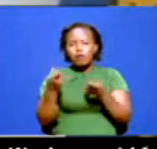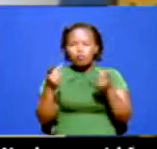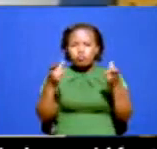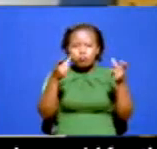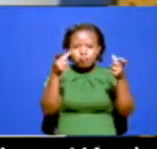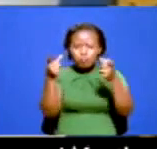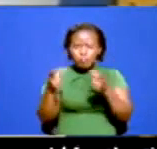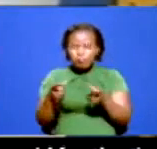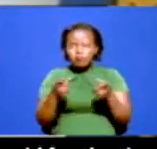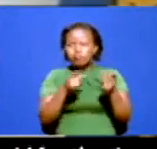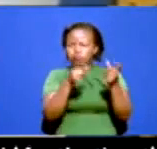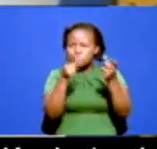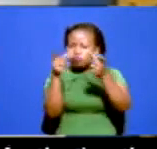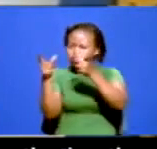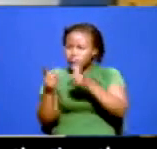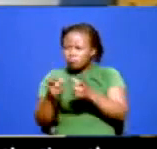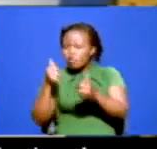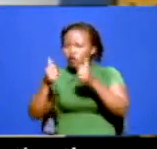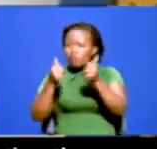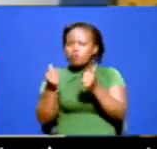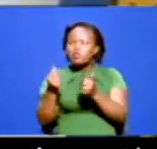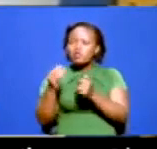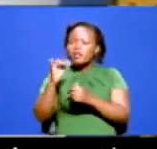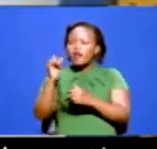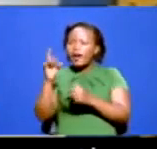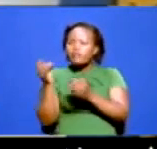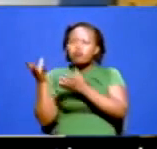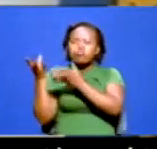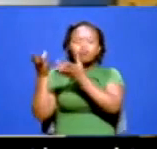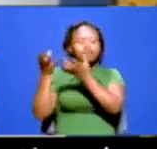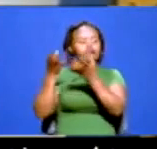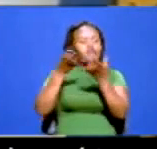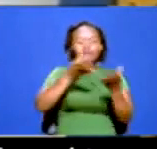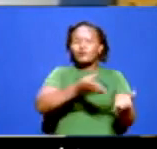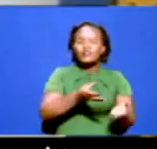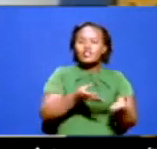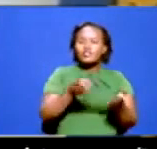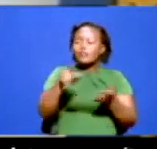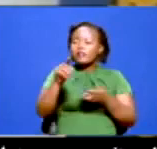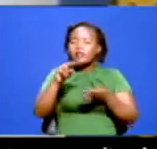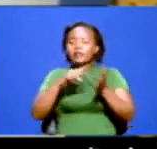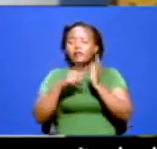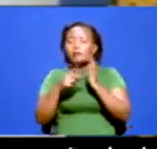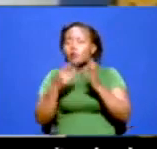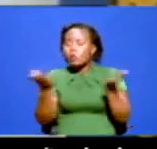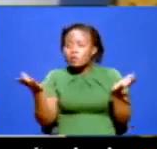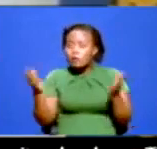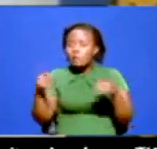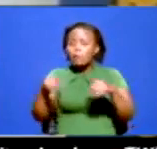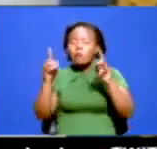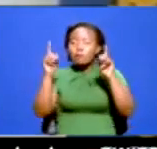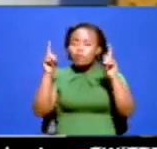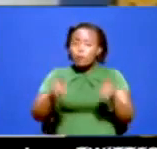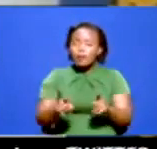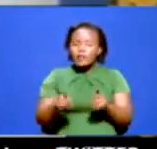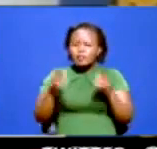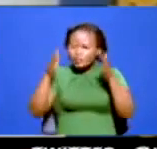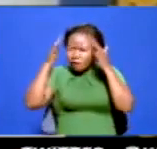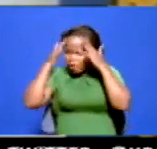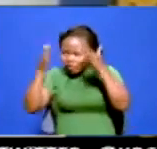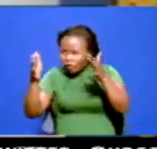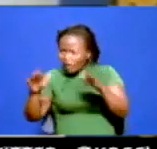come and drop on yourselves. So what does that tell you? You have to be able to look at how do you